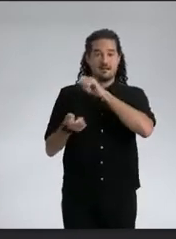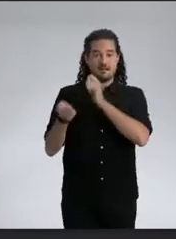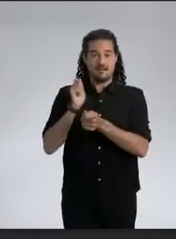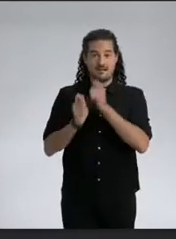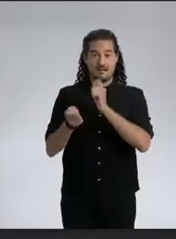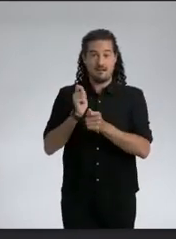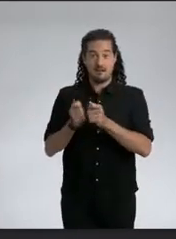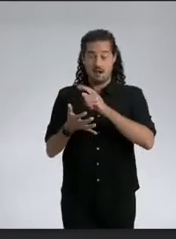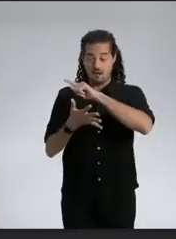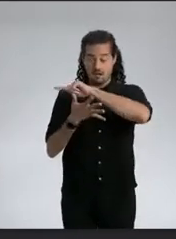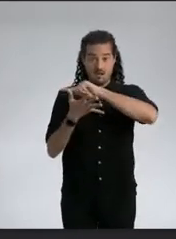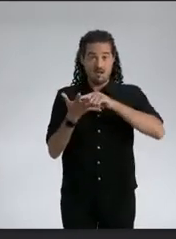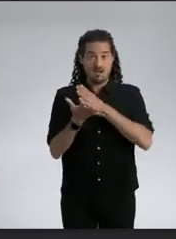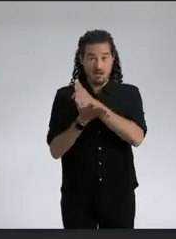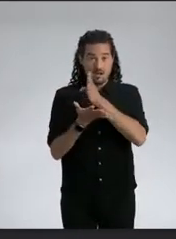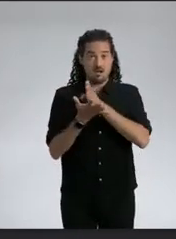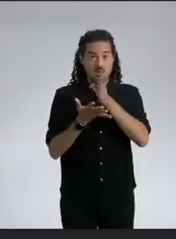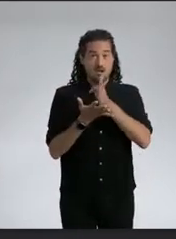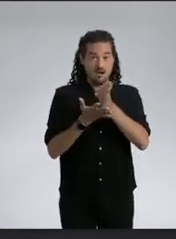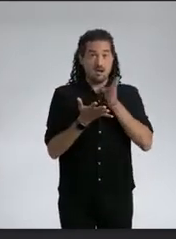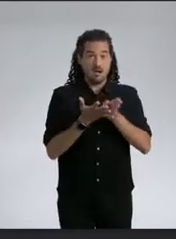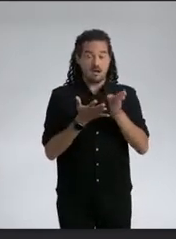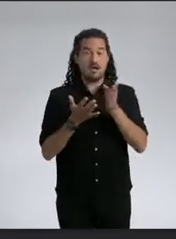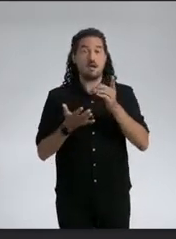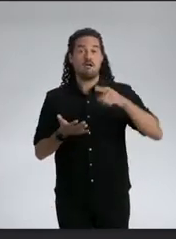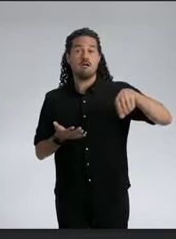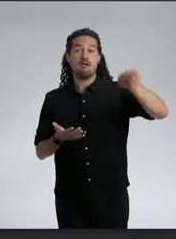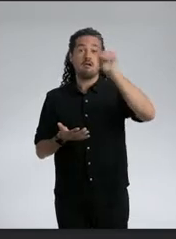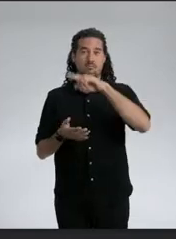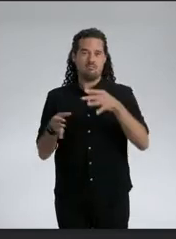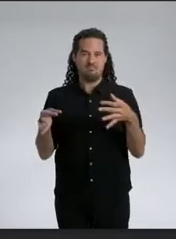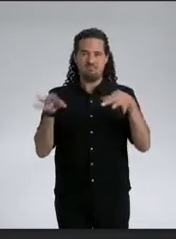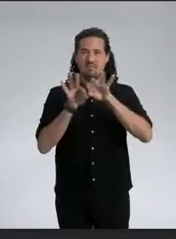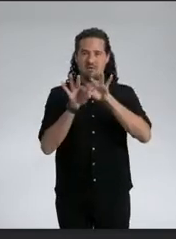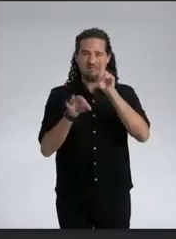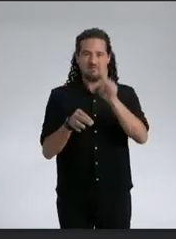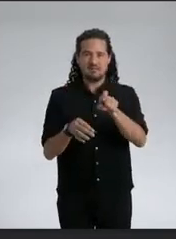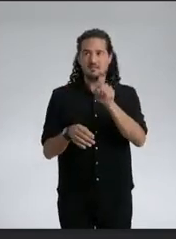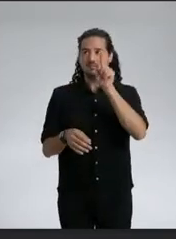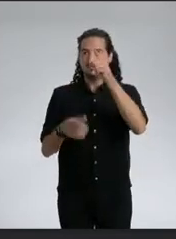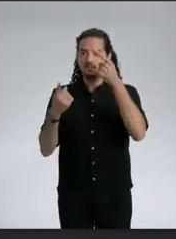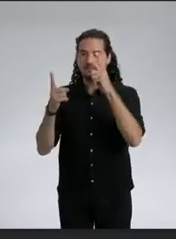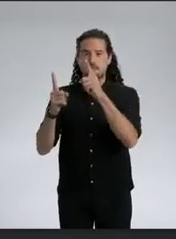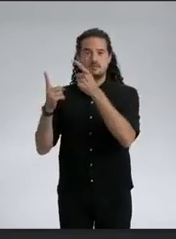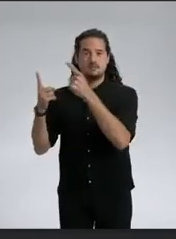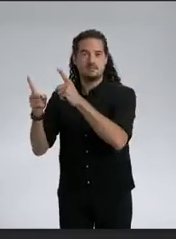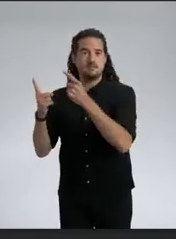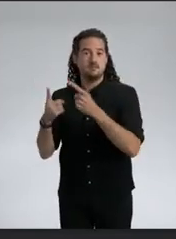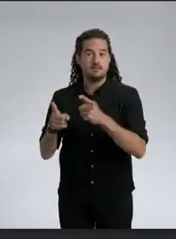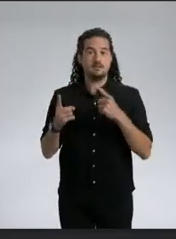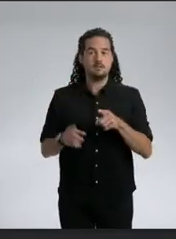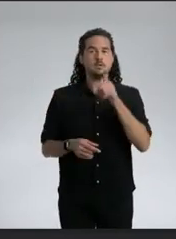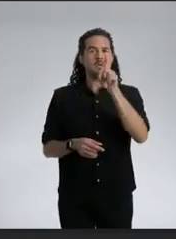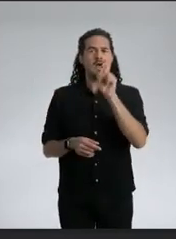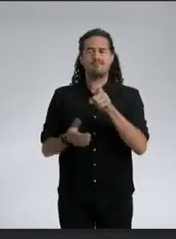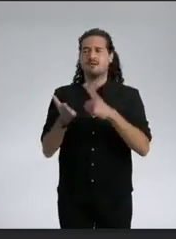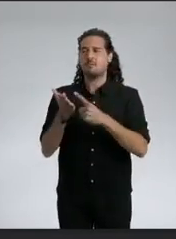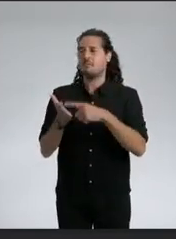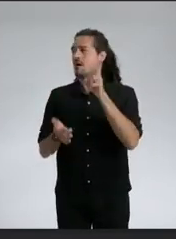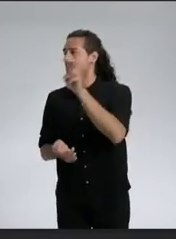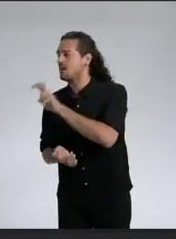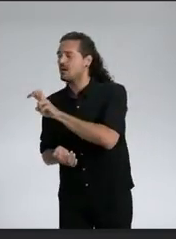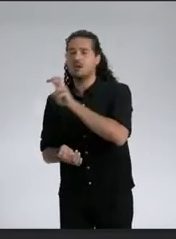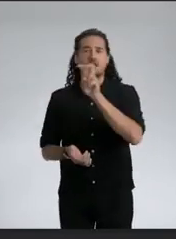are important, and it's important to get all of them right. You often have to jump between different apps, websites, and services to